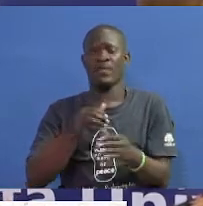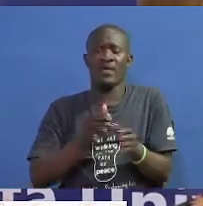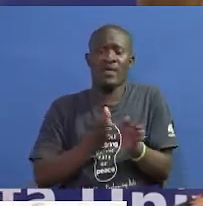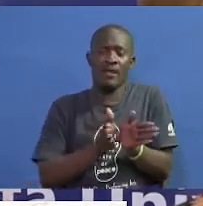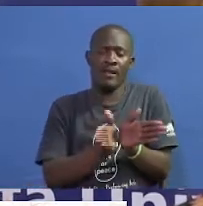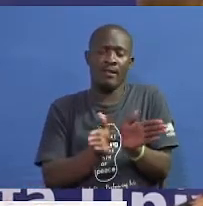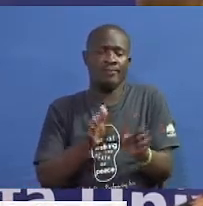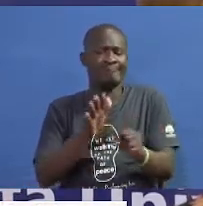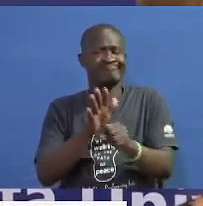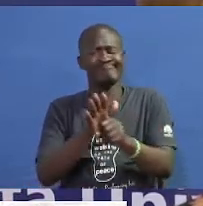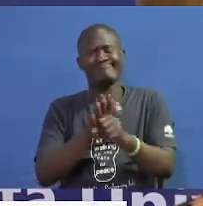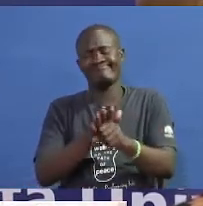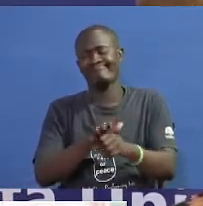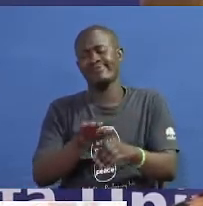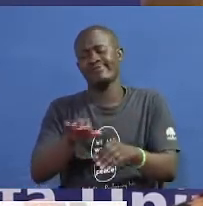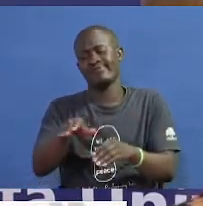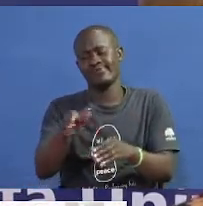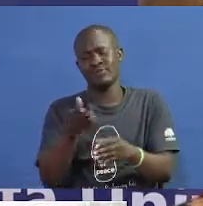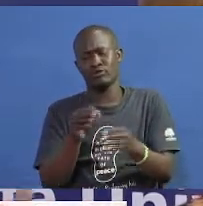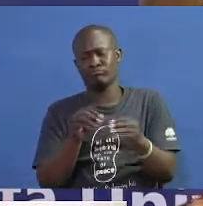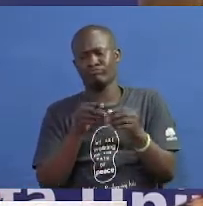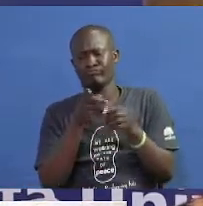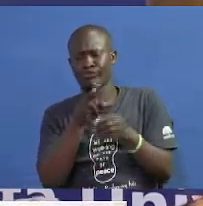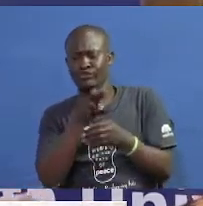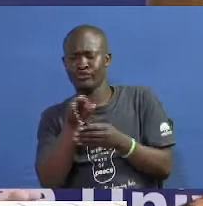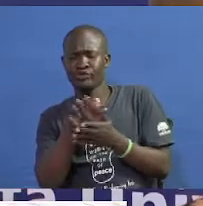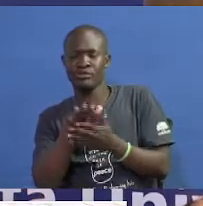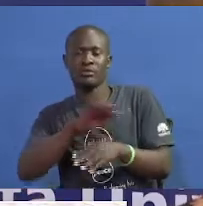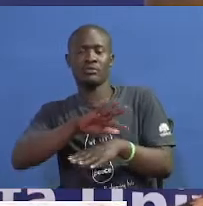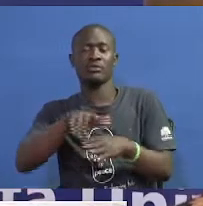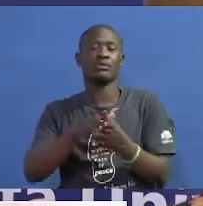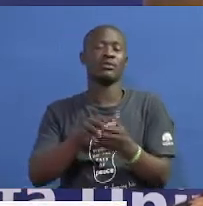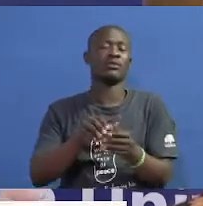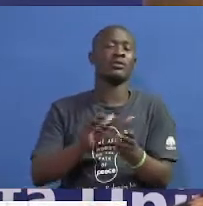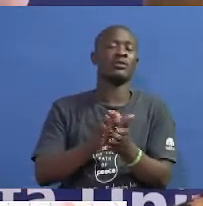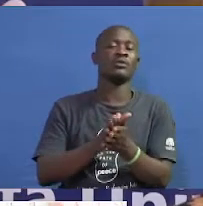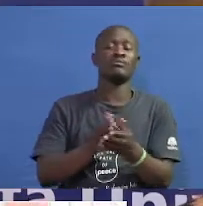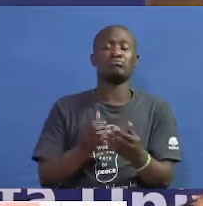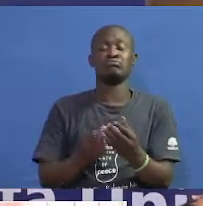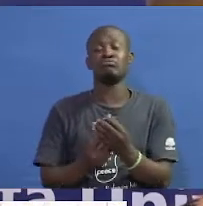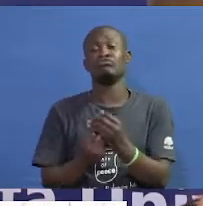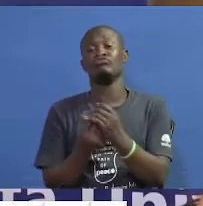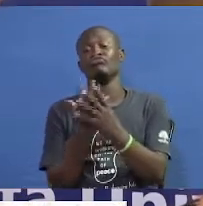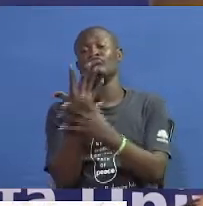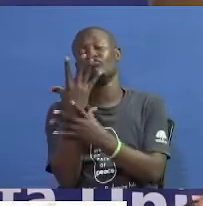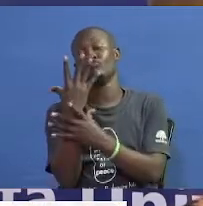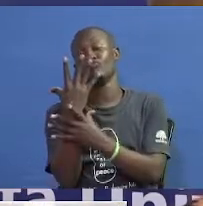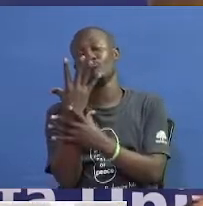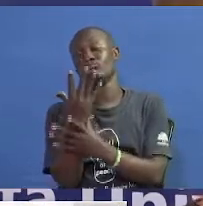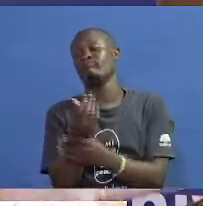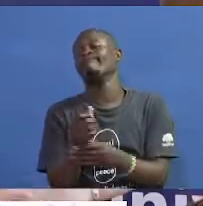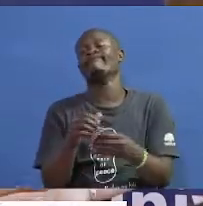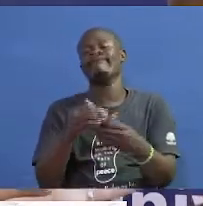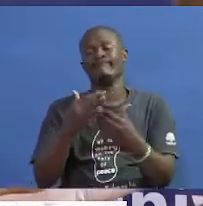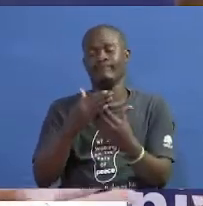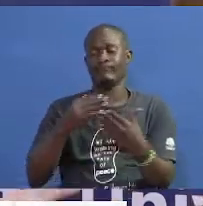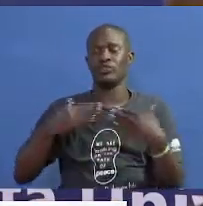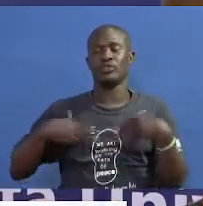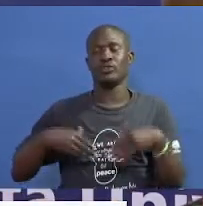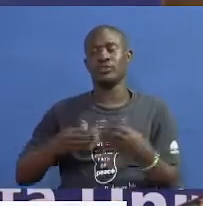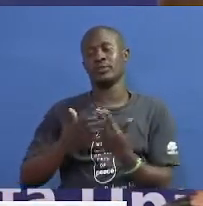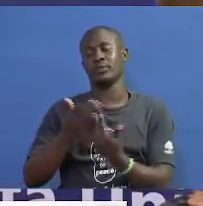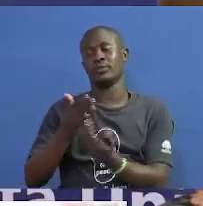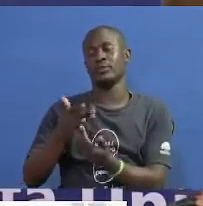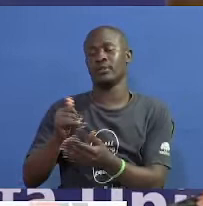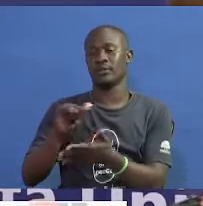allowing more access to just ultrasound, just even some kind of ultrasound, is going to improve patient care. I think that's really their